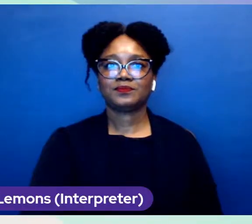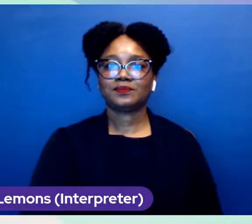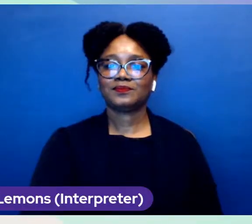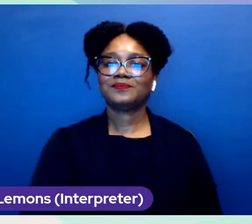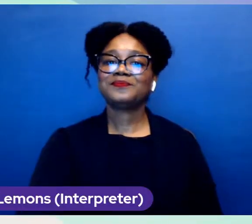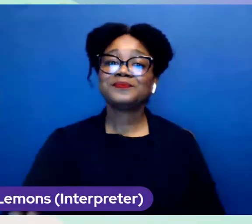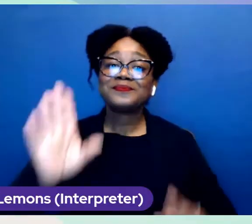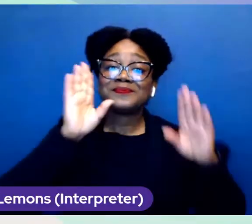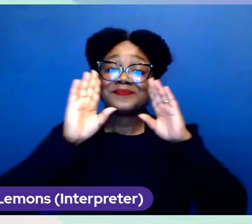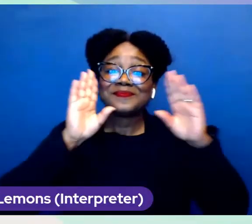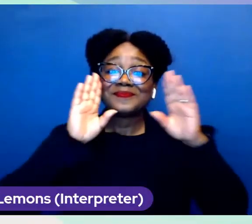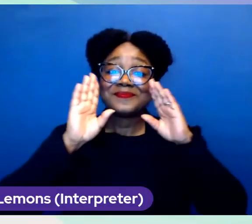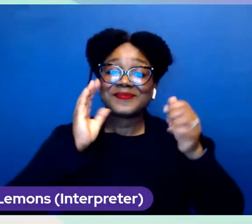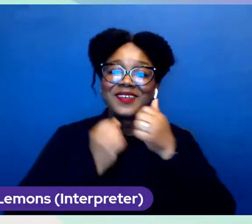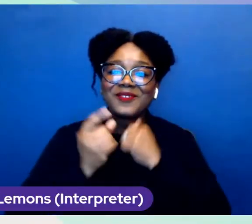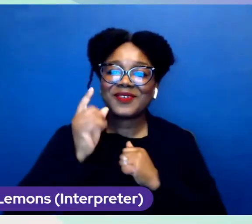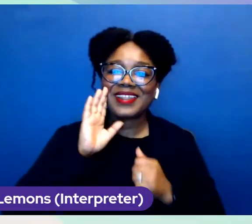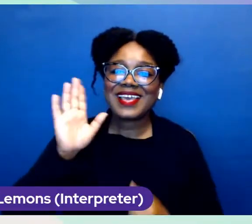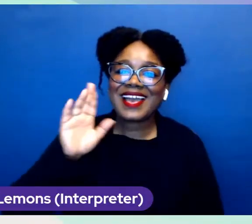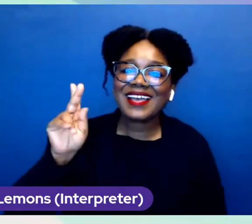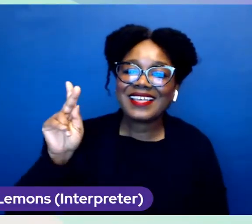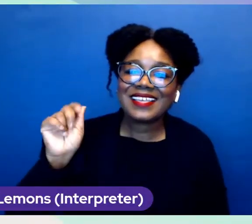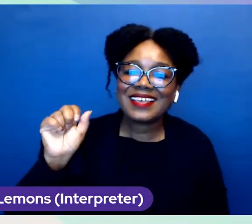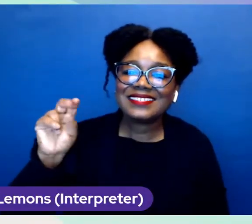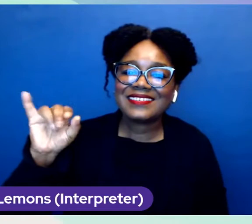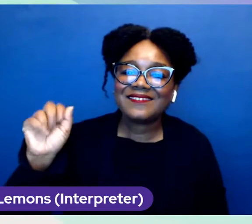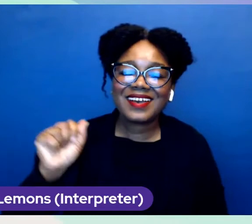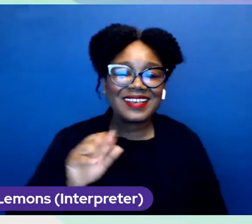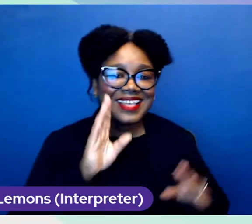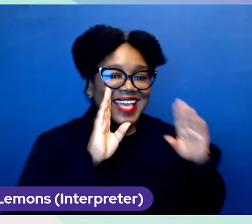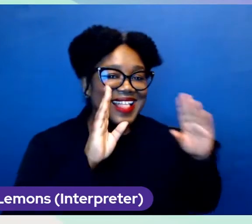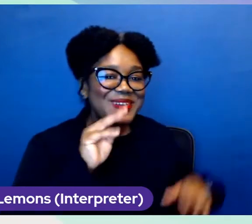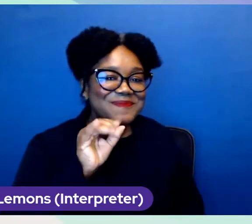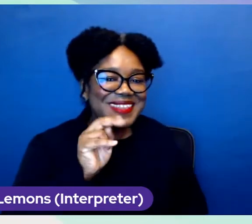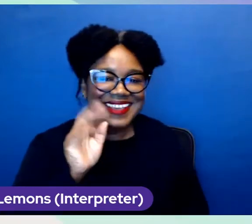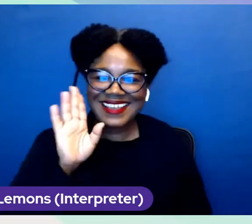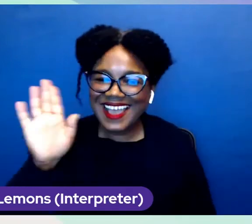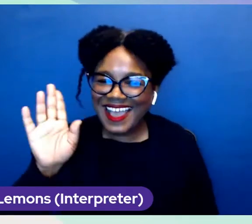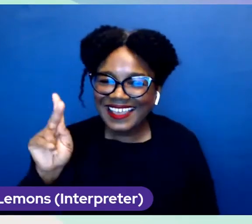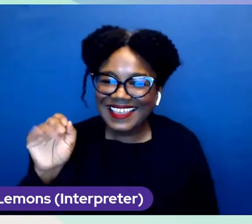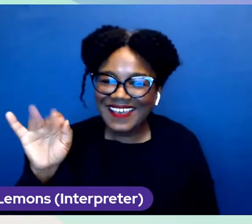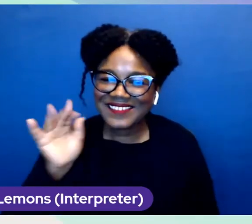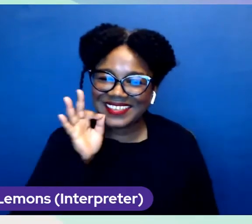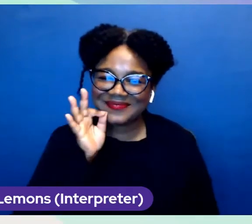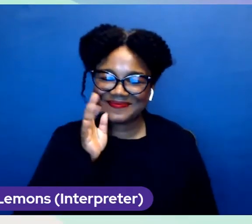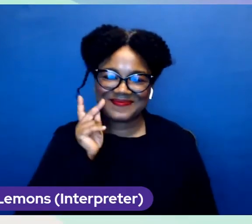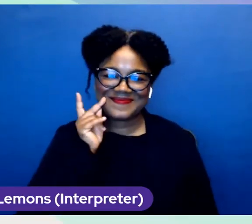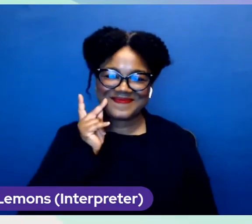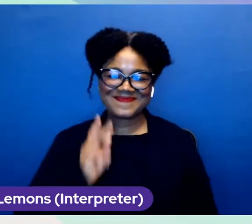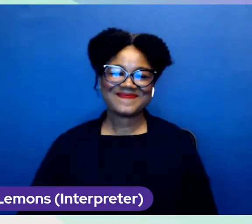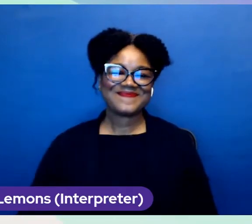Hello, everyone. Hi, Kasiva. Hey, Mina. Hello, Kathy. Thank you so much for having